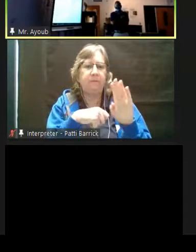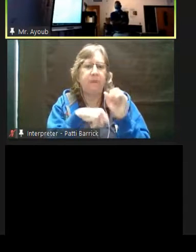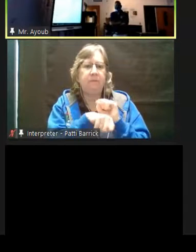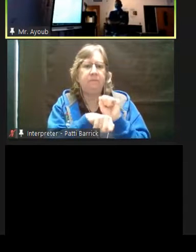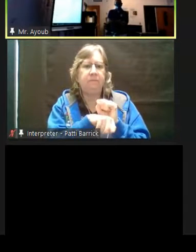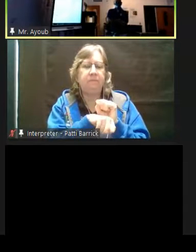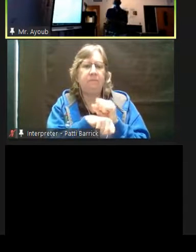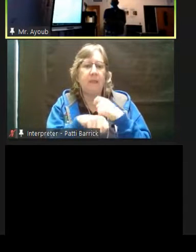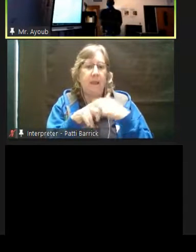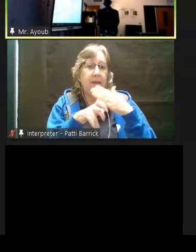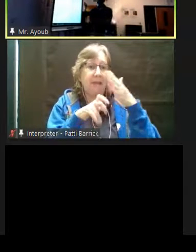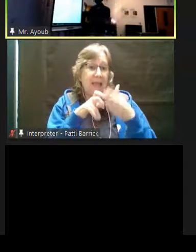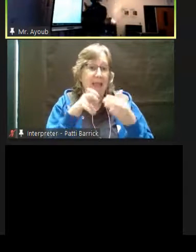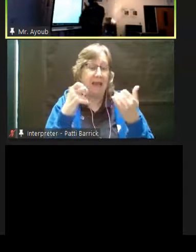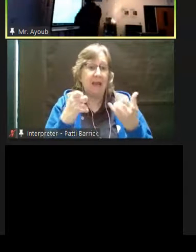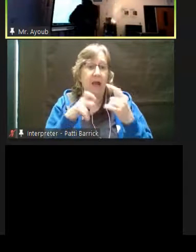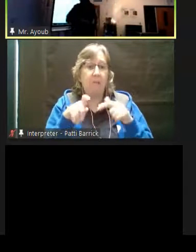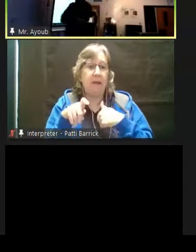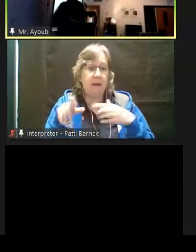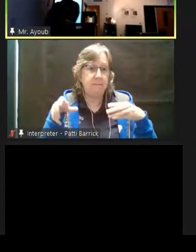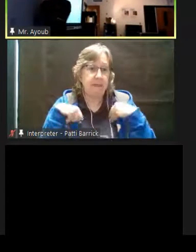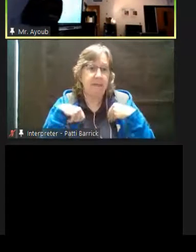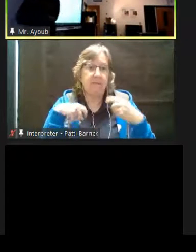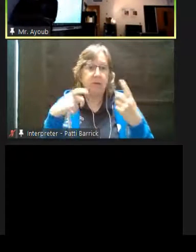I'm gonna end here. I'll take any questions you guys have.